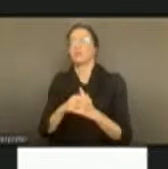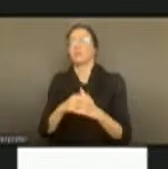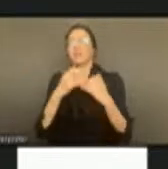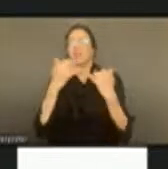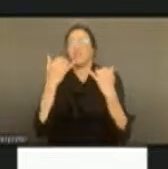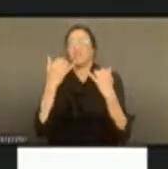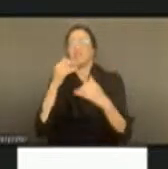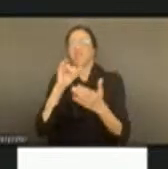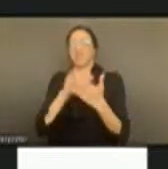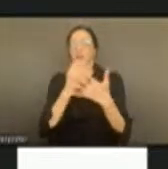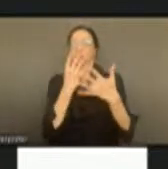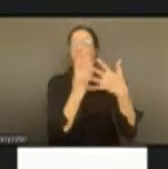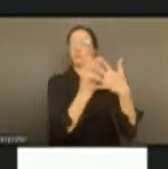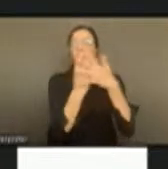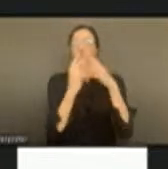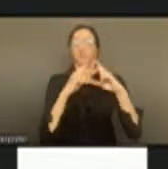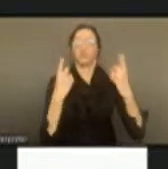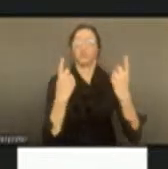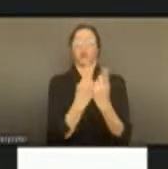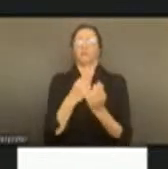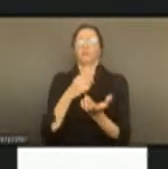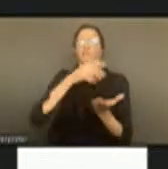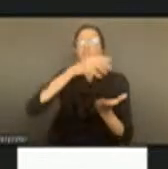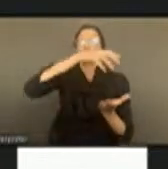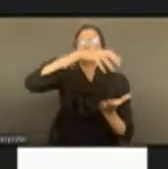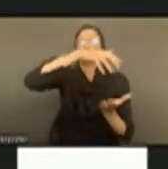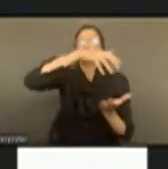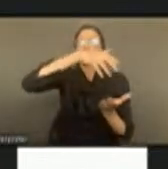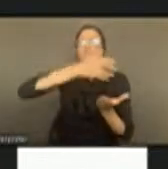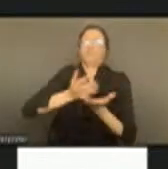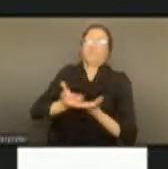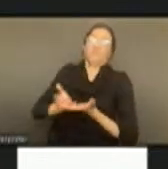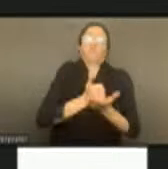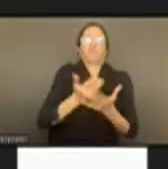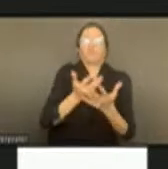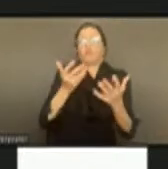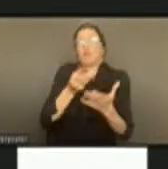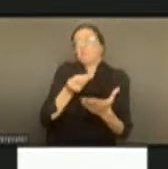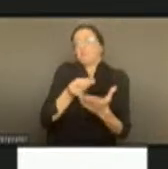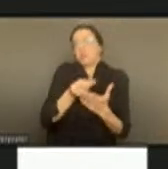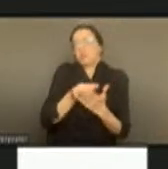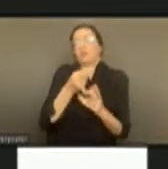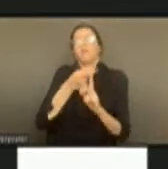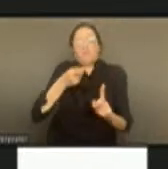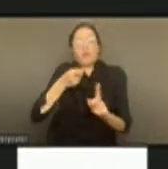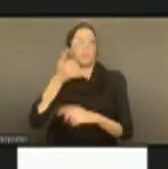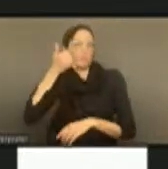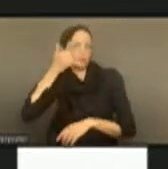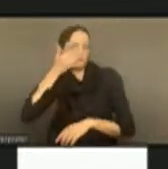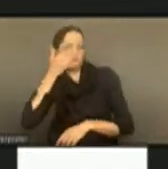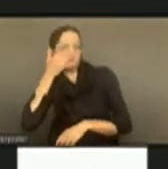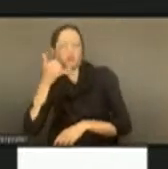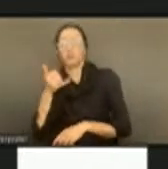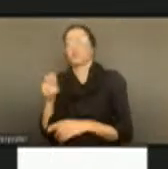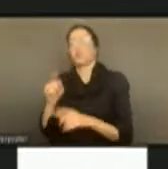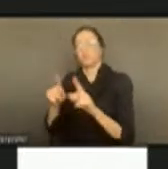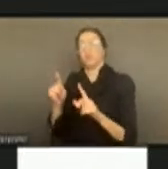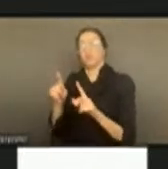time of job loss and eviction in our county, and our members are having to decide between paying rent and paying for a call between their child and their incarcerated